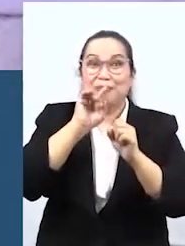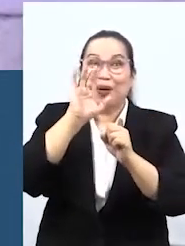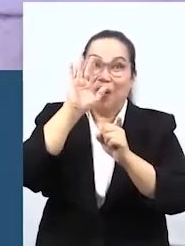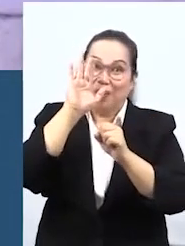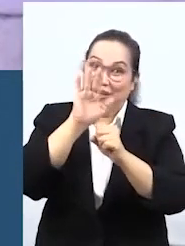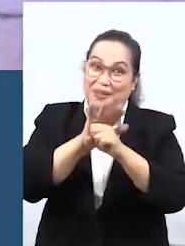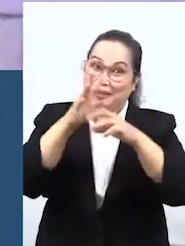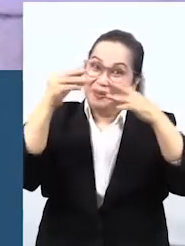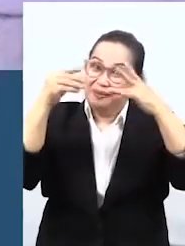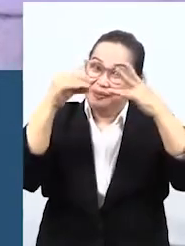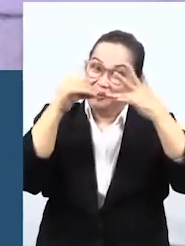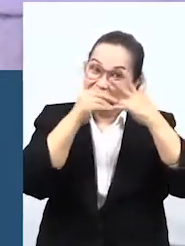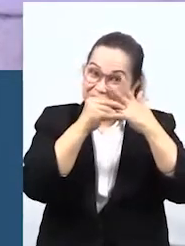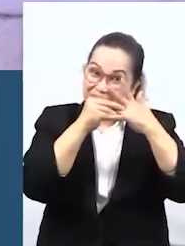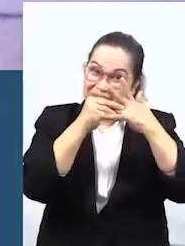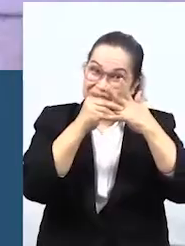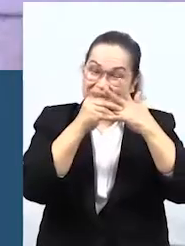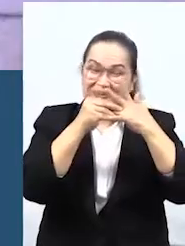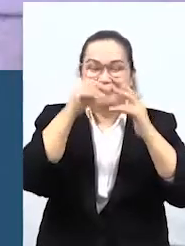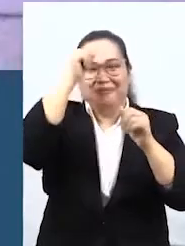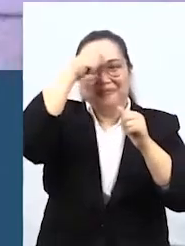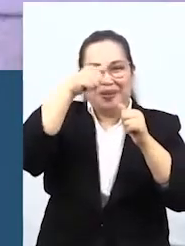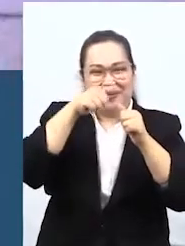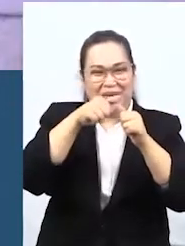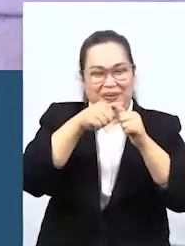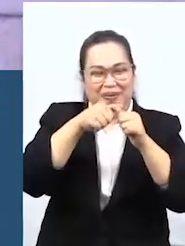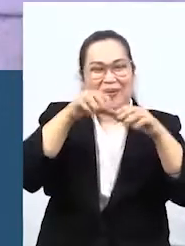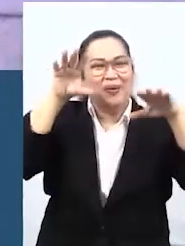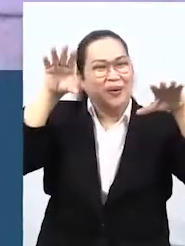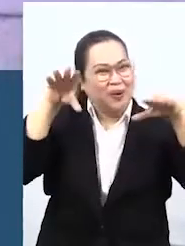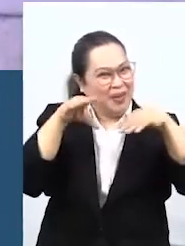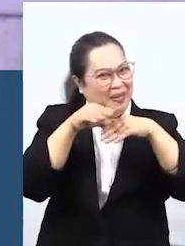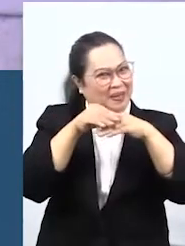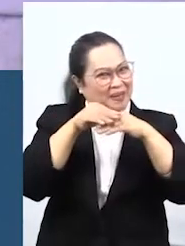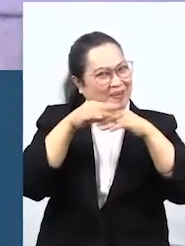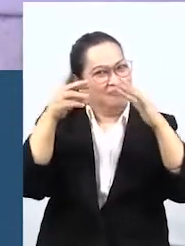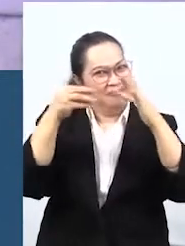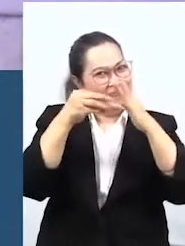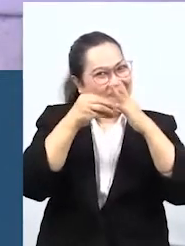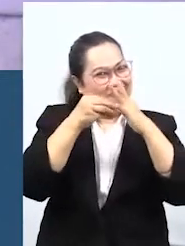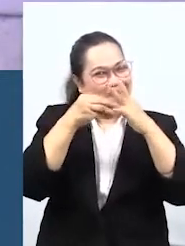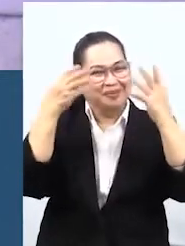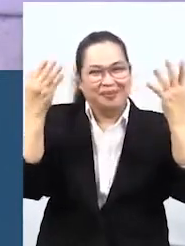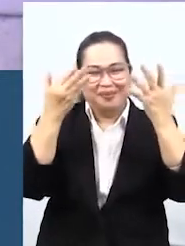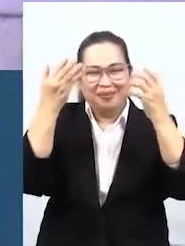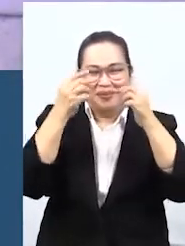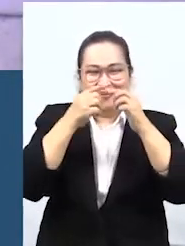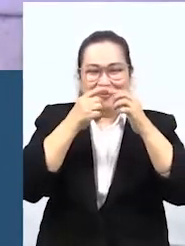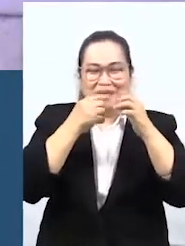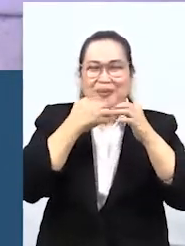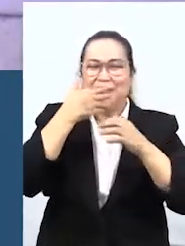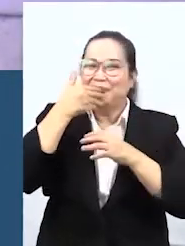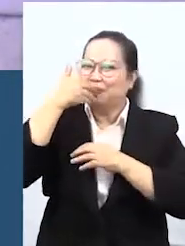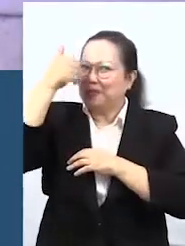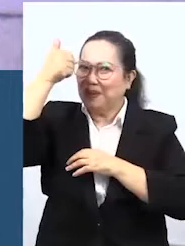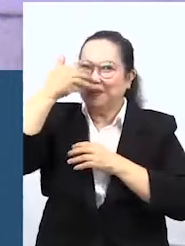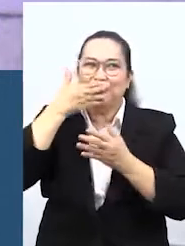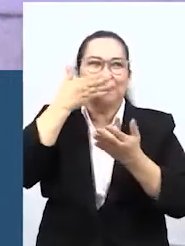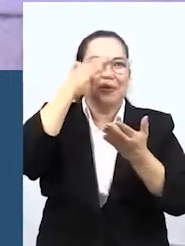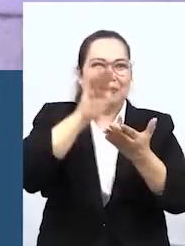vows so I I remember no our our wedding vows the wedding ceremony of course you know for better or for